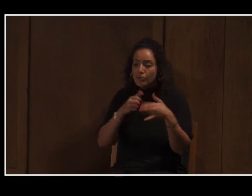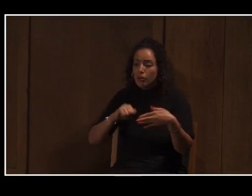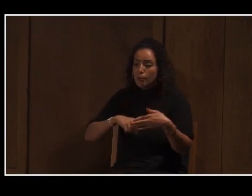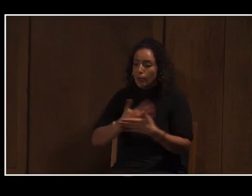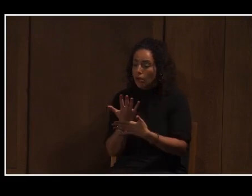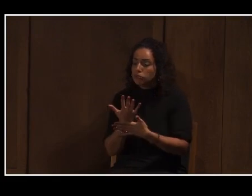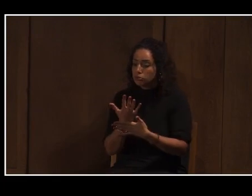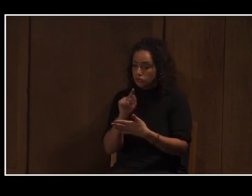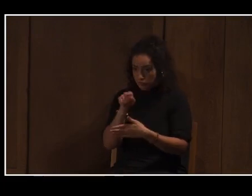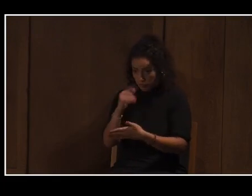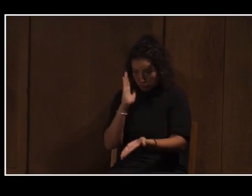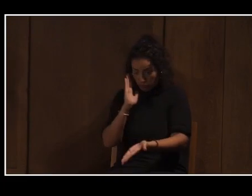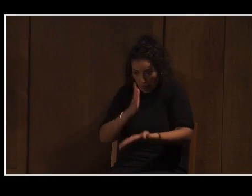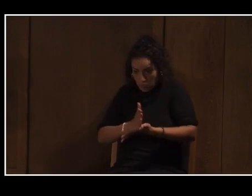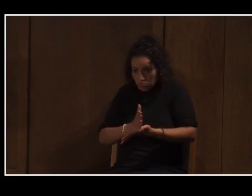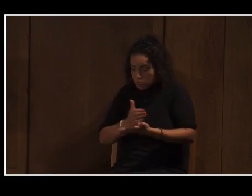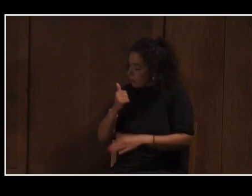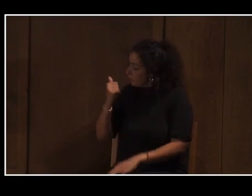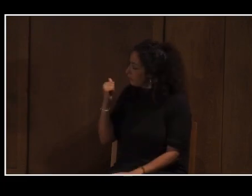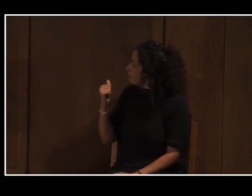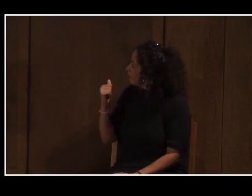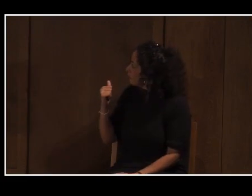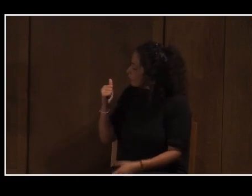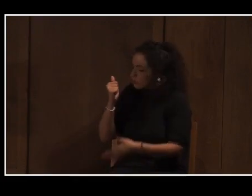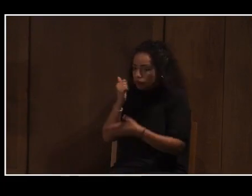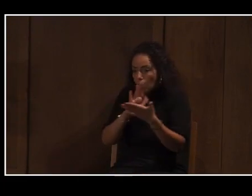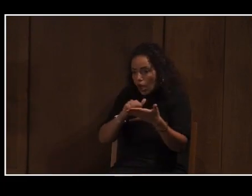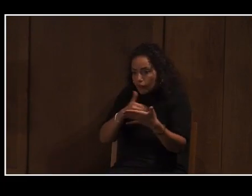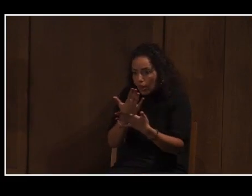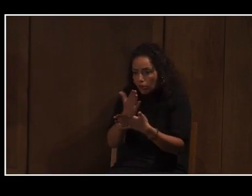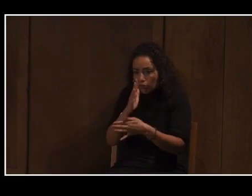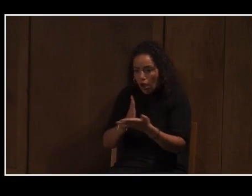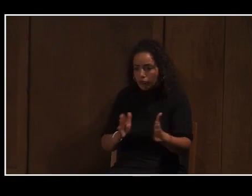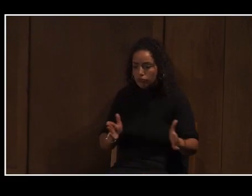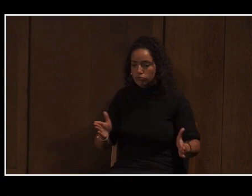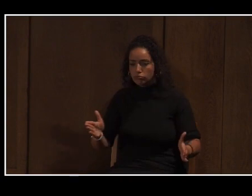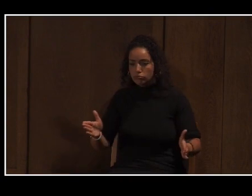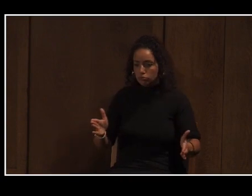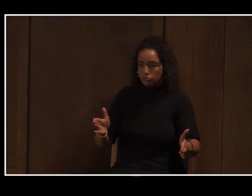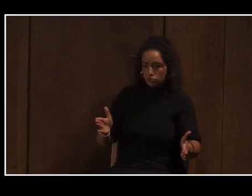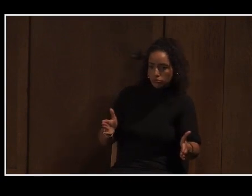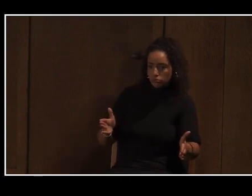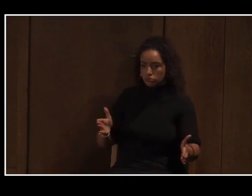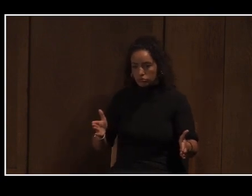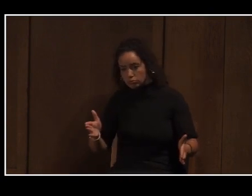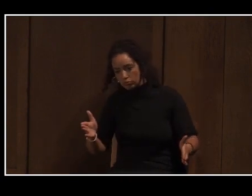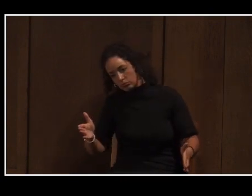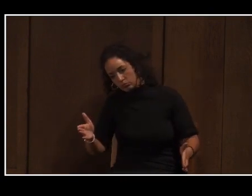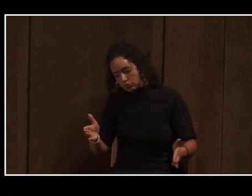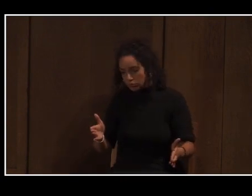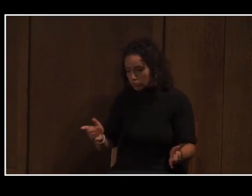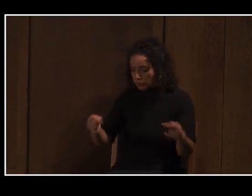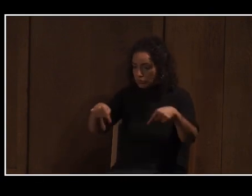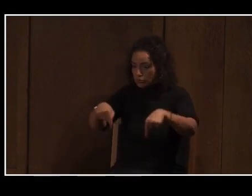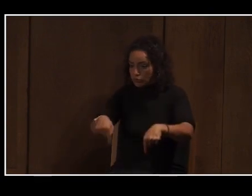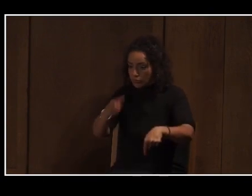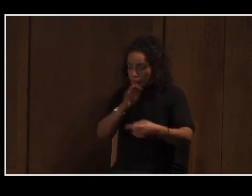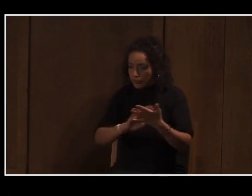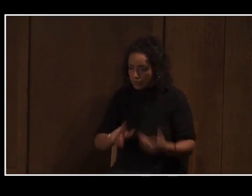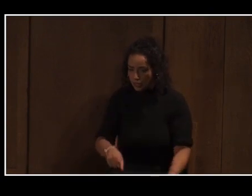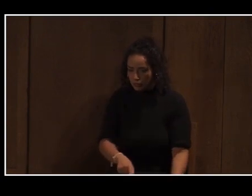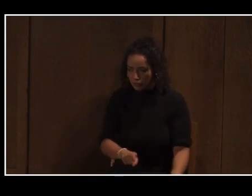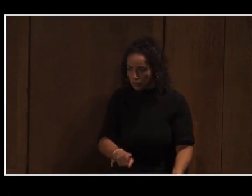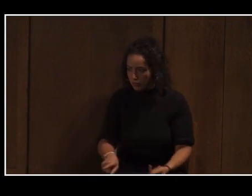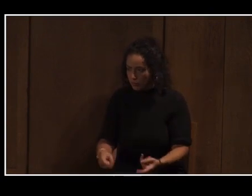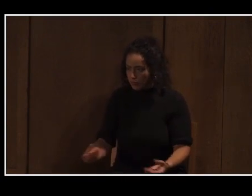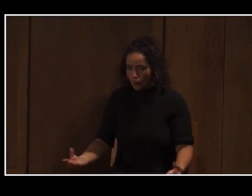functioning, real creature object, which is half plant, half robot. It has hydrophiliac legs, which it means it can sense the humidity of the